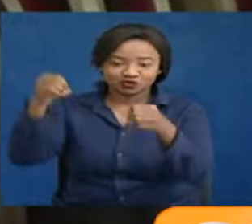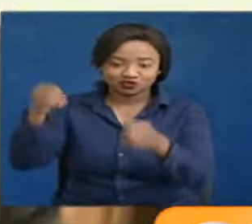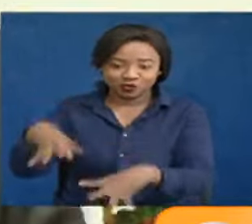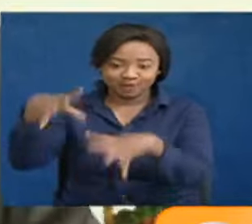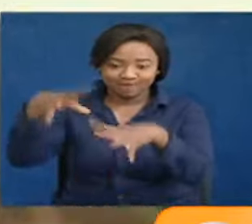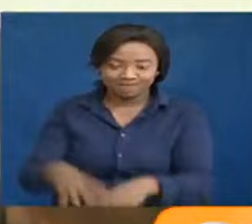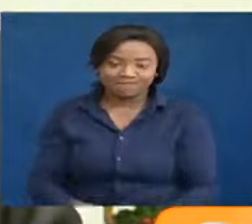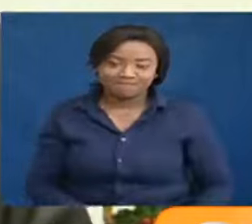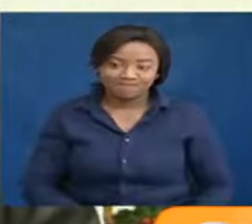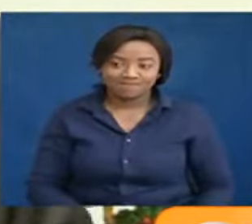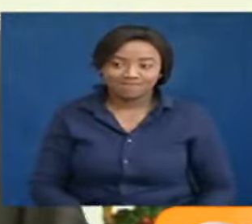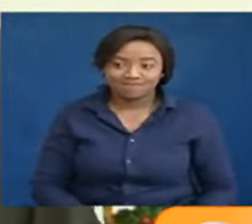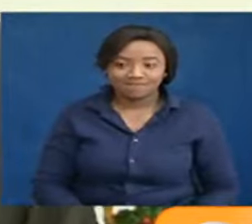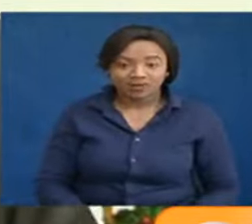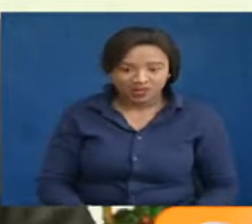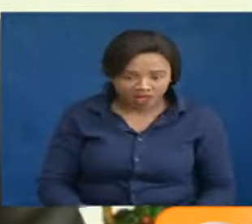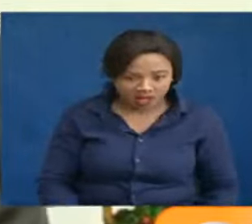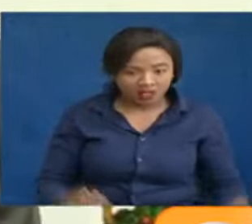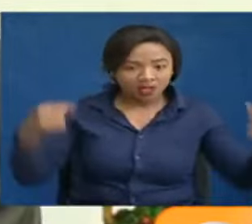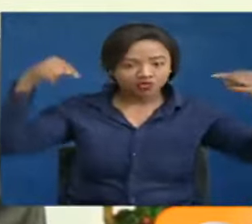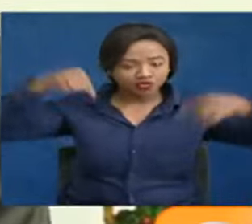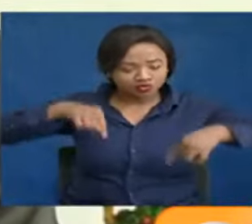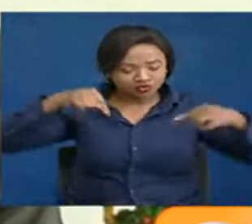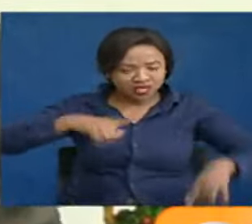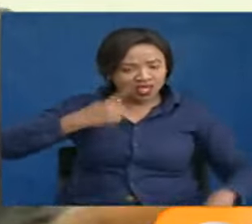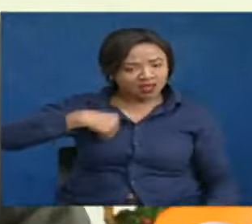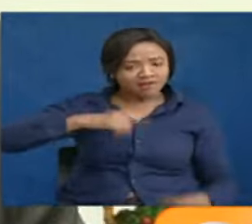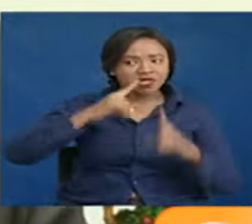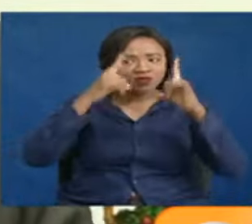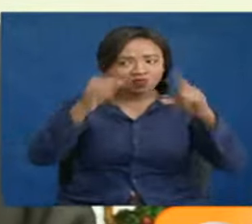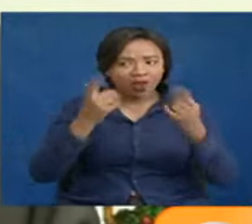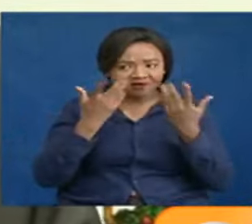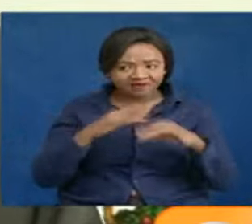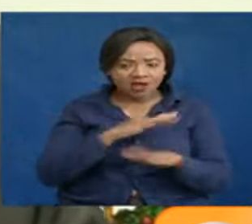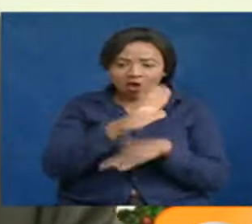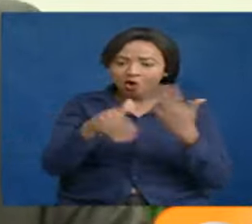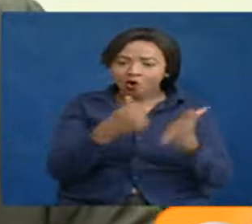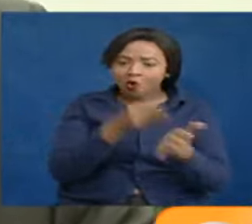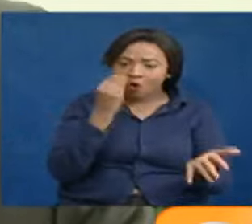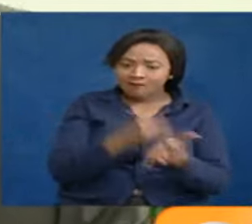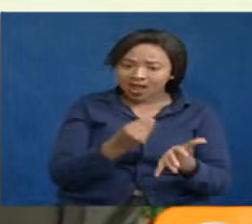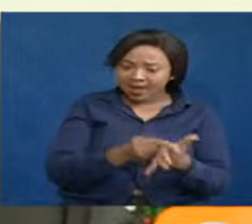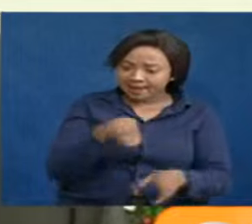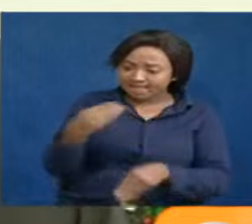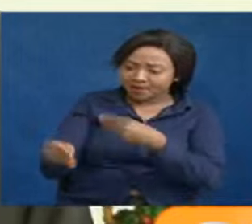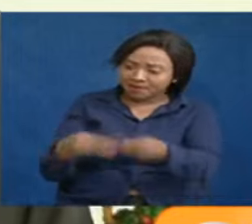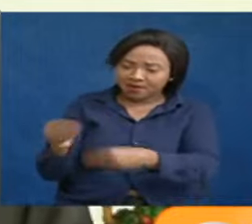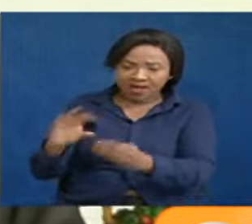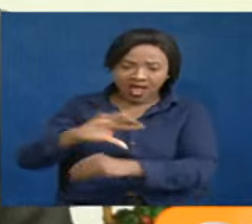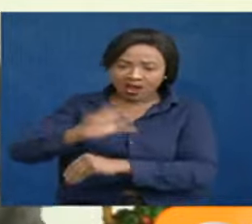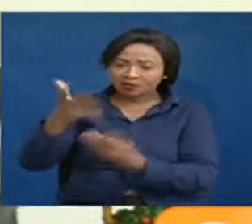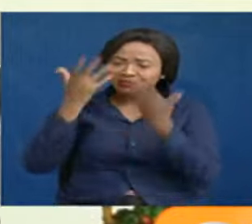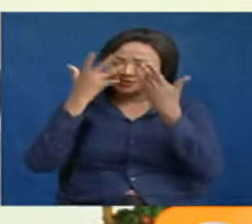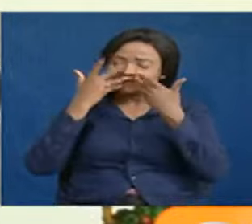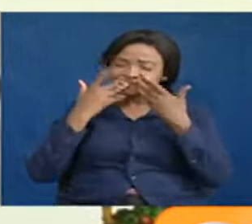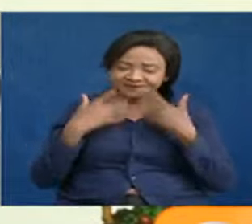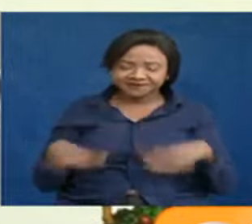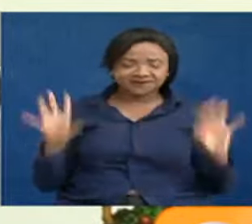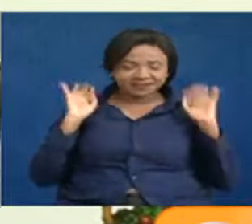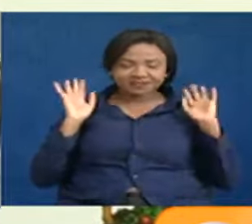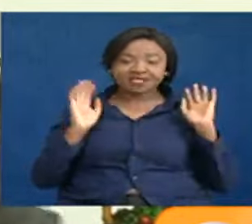completely. Today, as I speak, we have transferred all the money that should go to the counties up to the end of October. They have the money